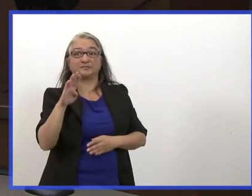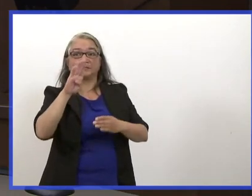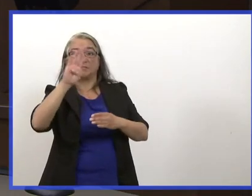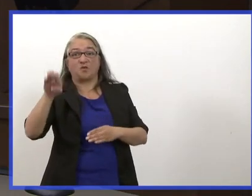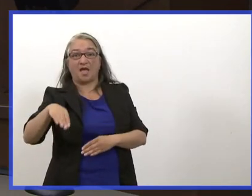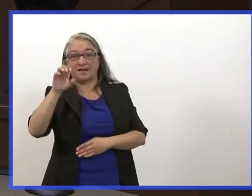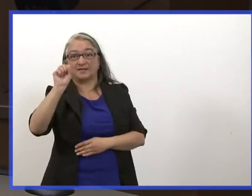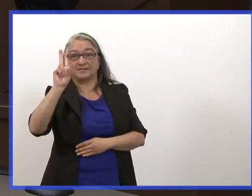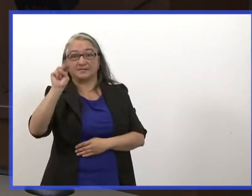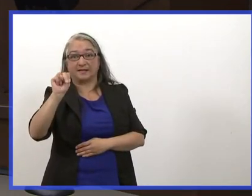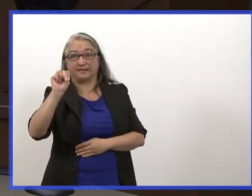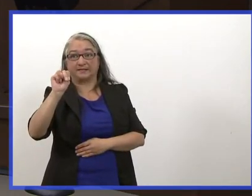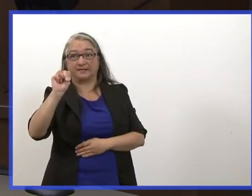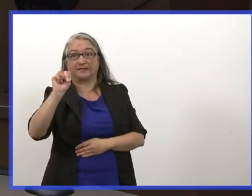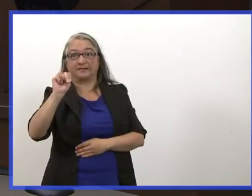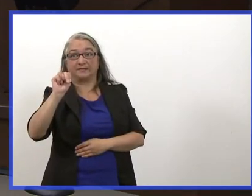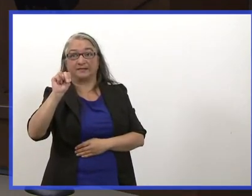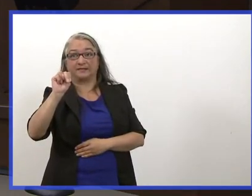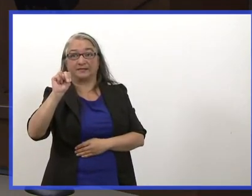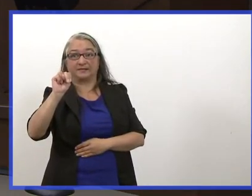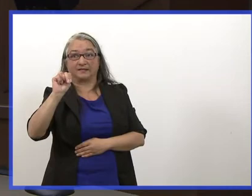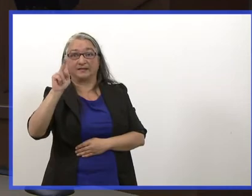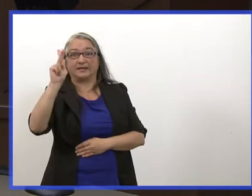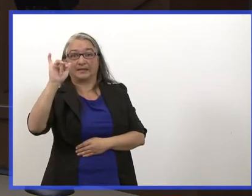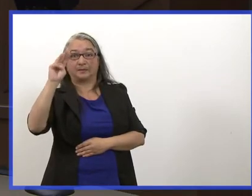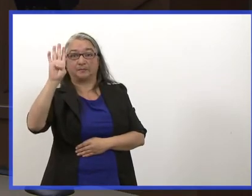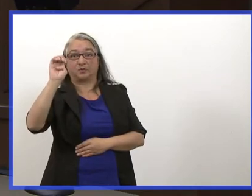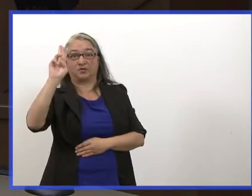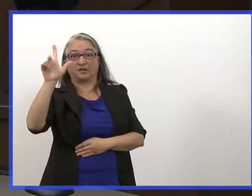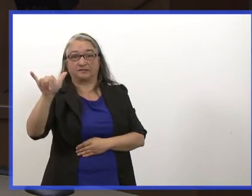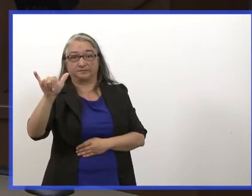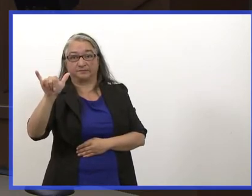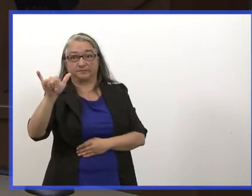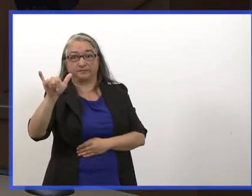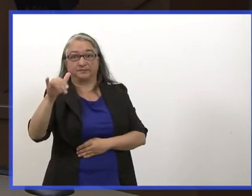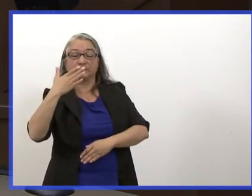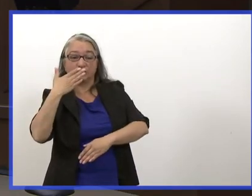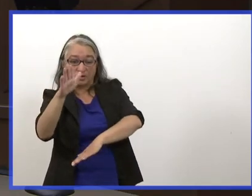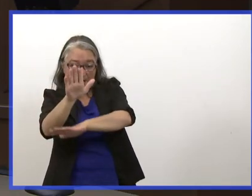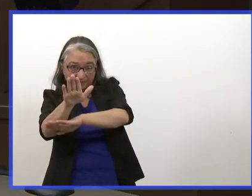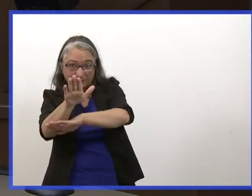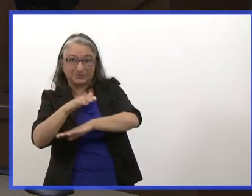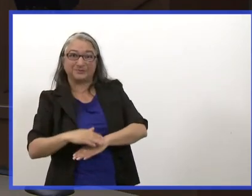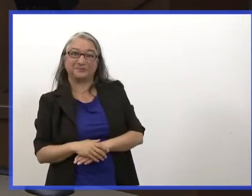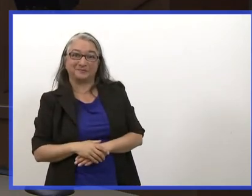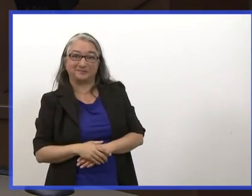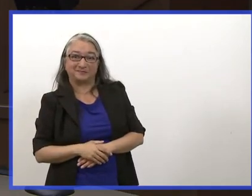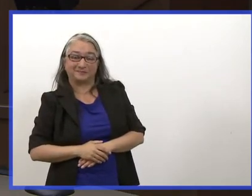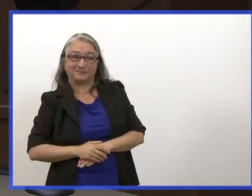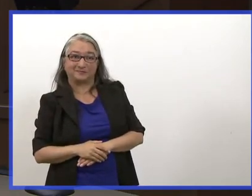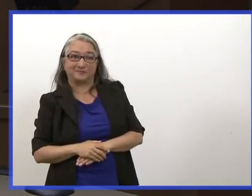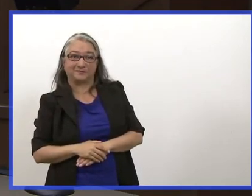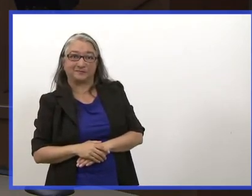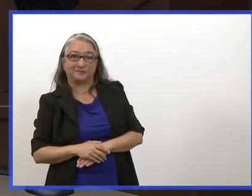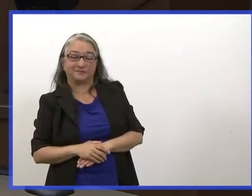Good afternoon, Premier. My question today for you is Is there an extension to the